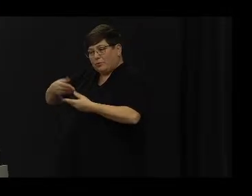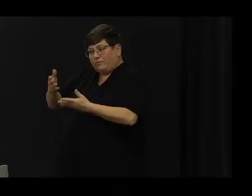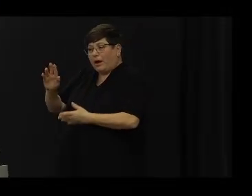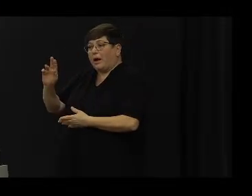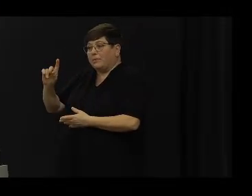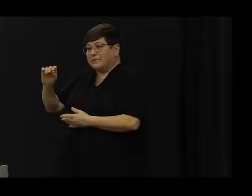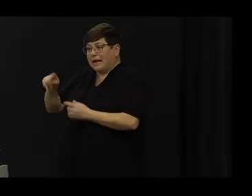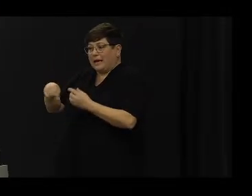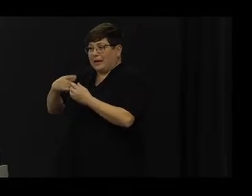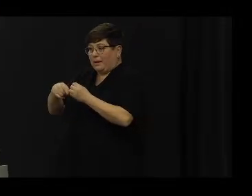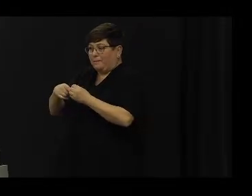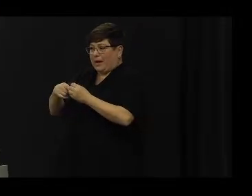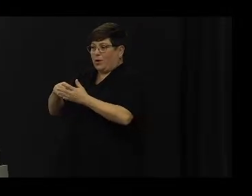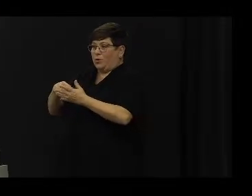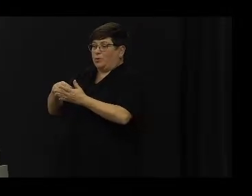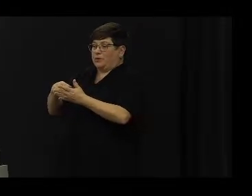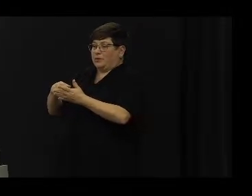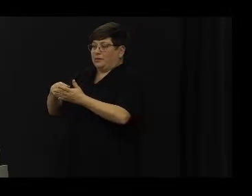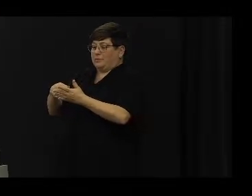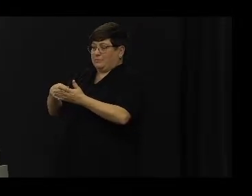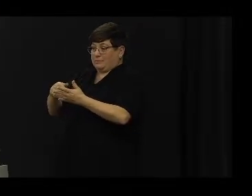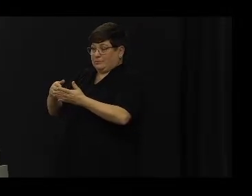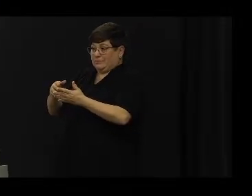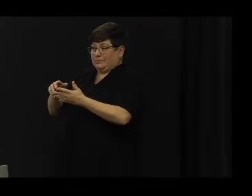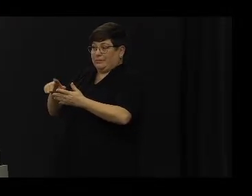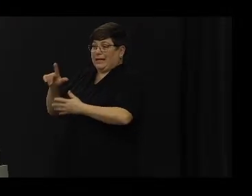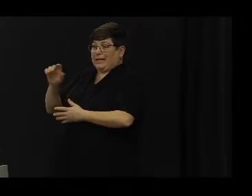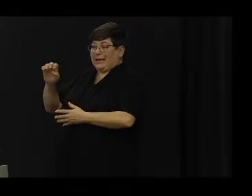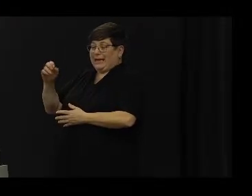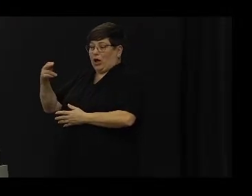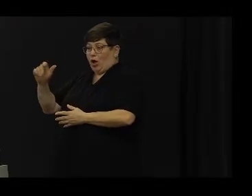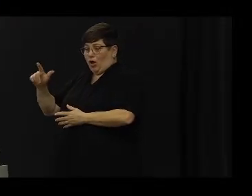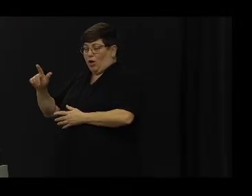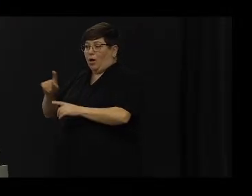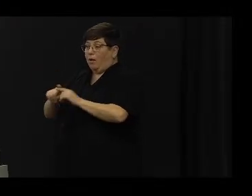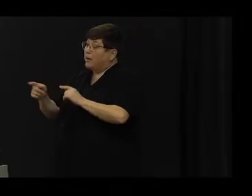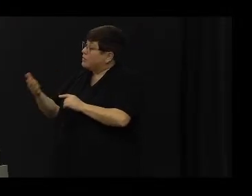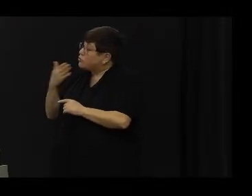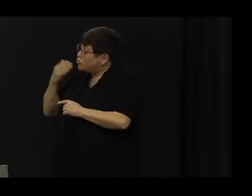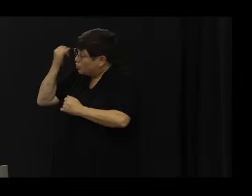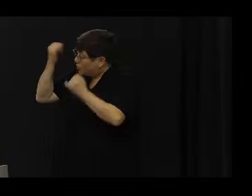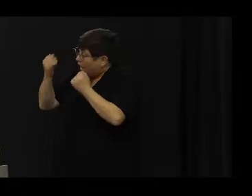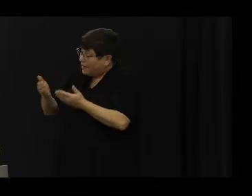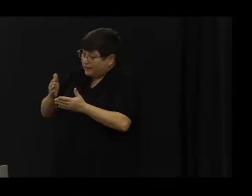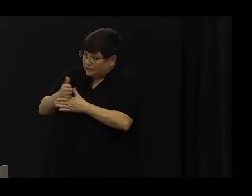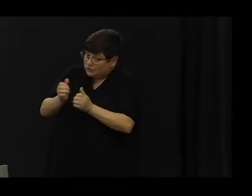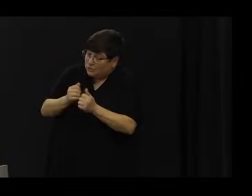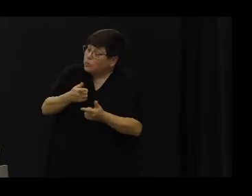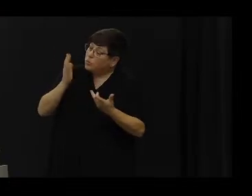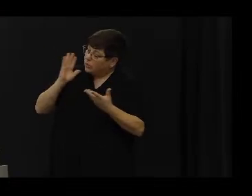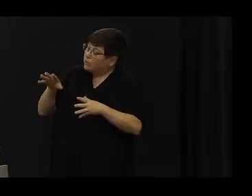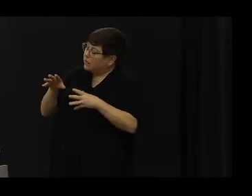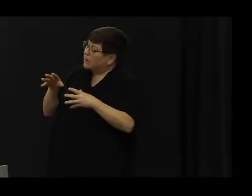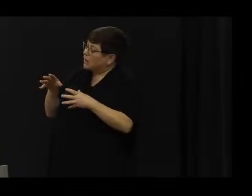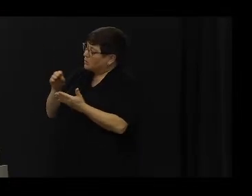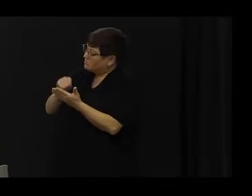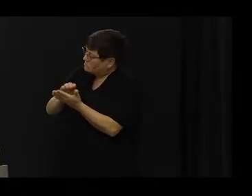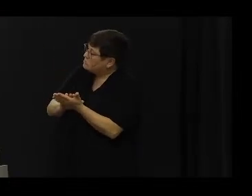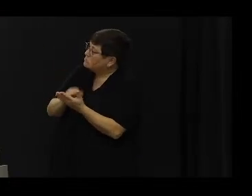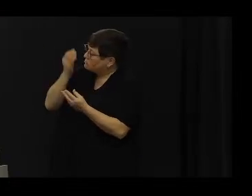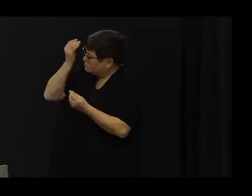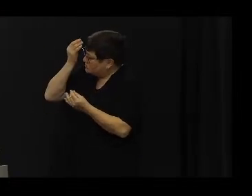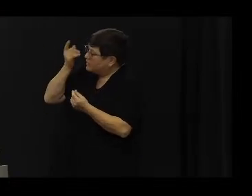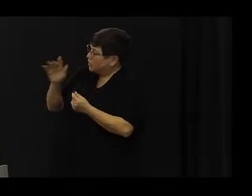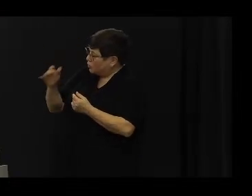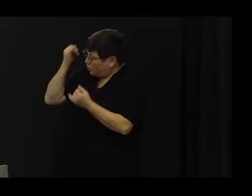that. But I think you brought up some very good ideas, and we will definitely take those into consideration